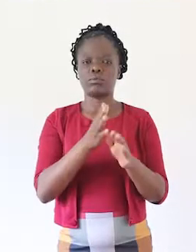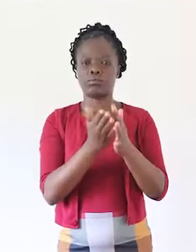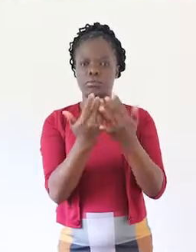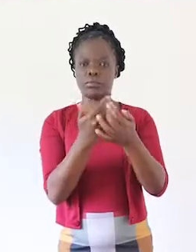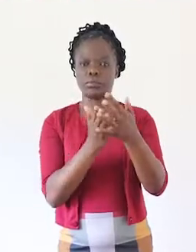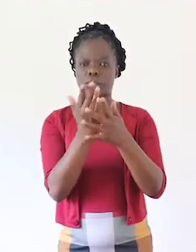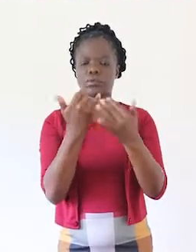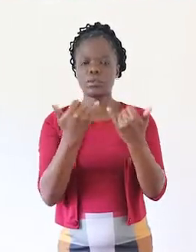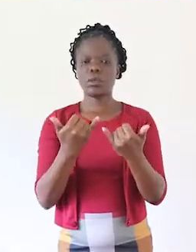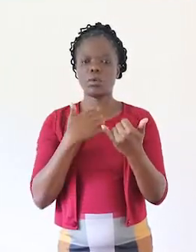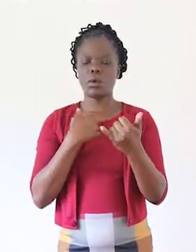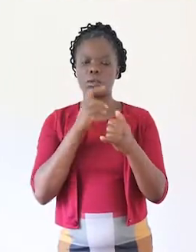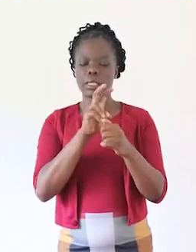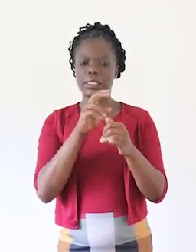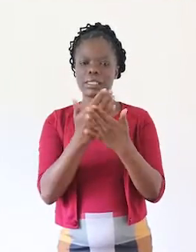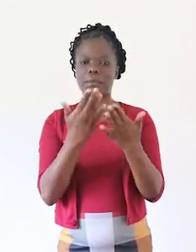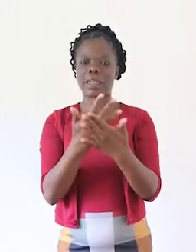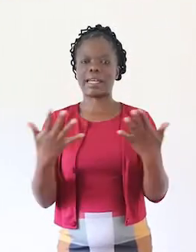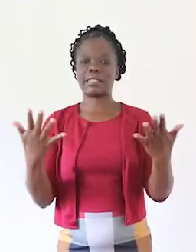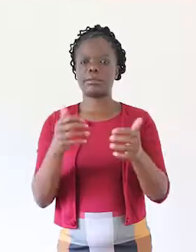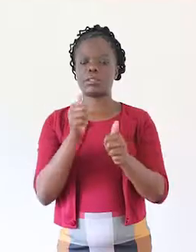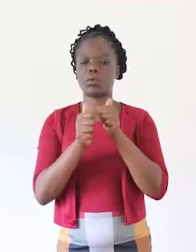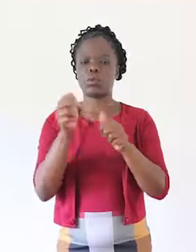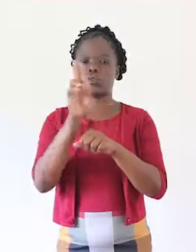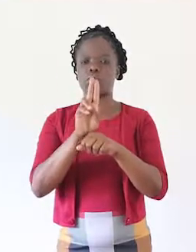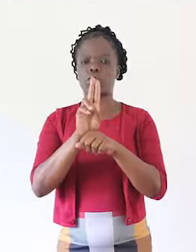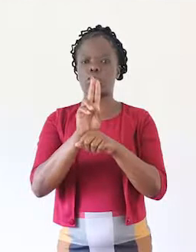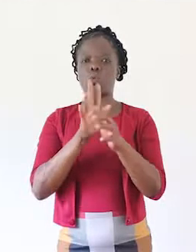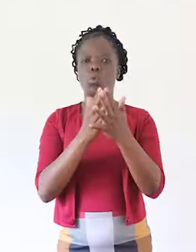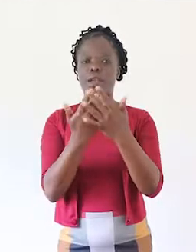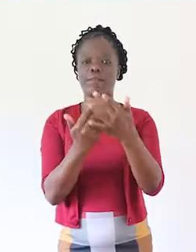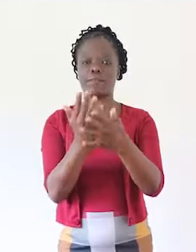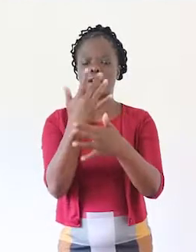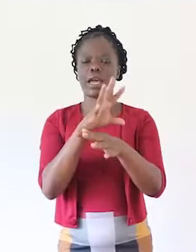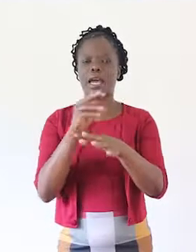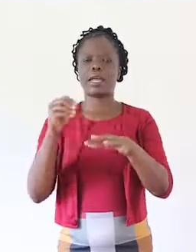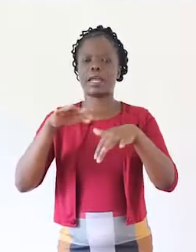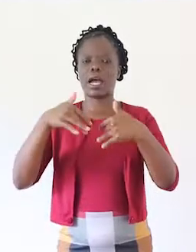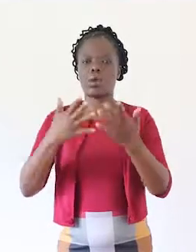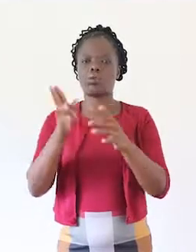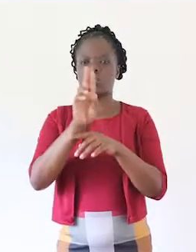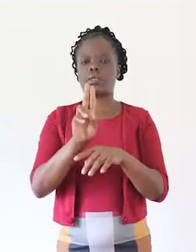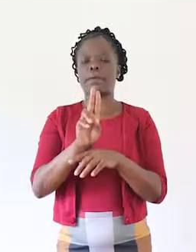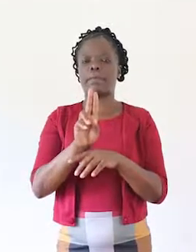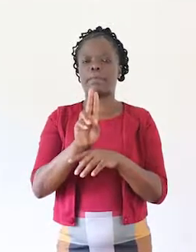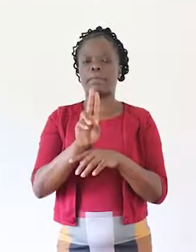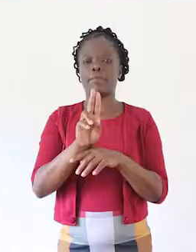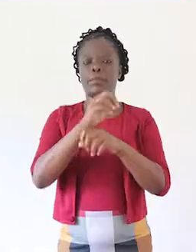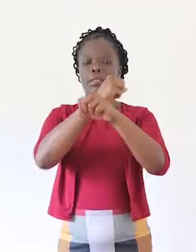vary. Now we are going to look at some of the items we use for weaving and how to use them